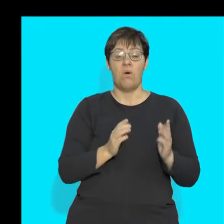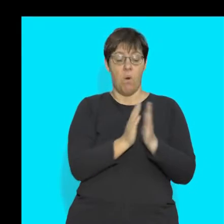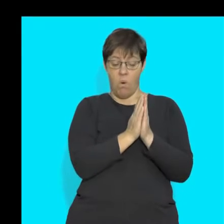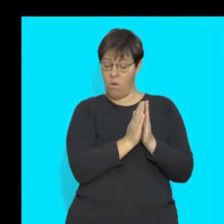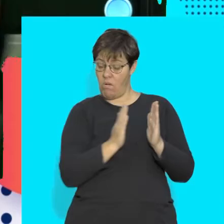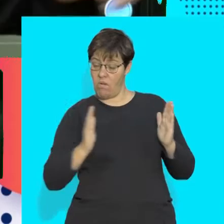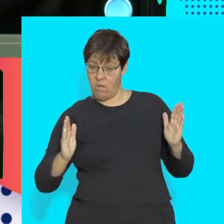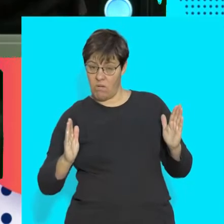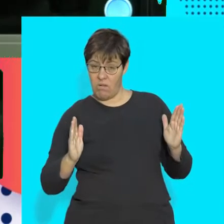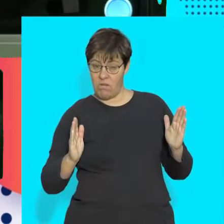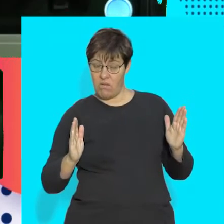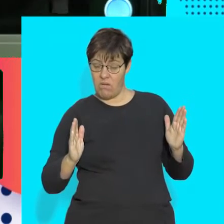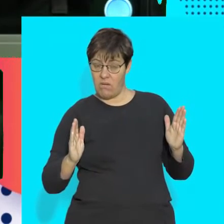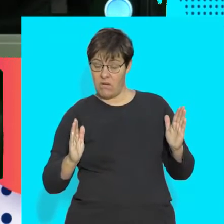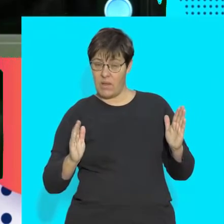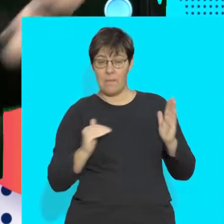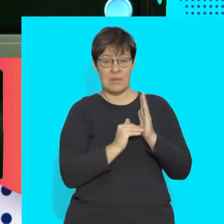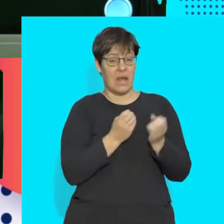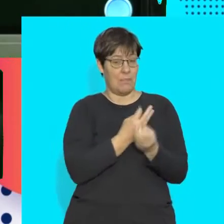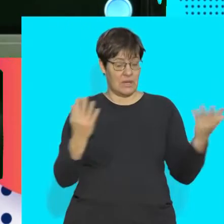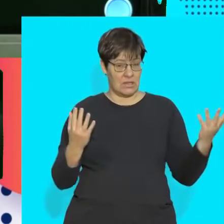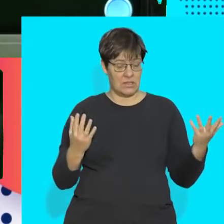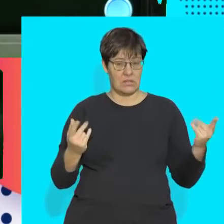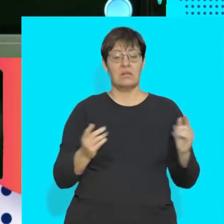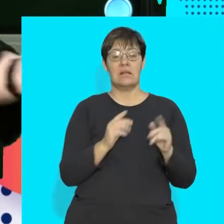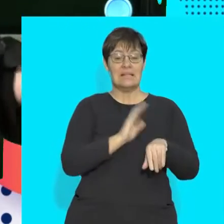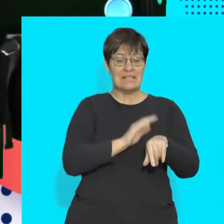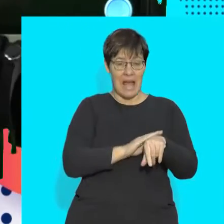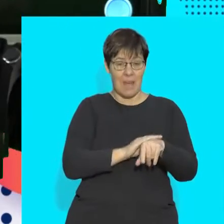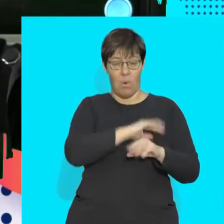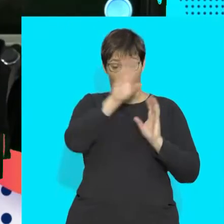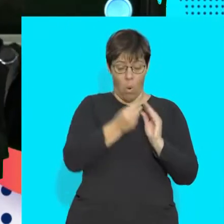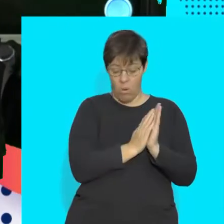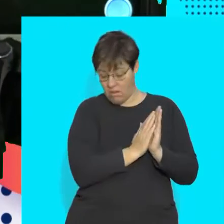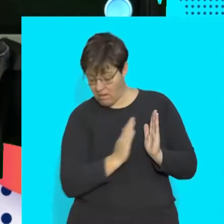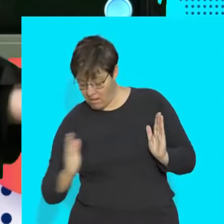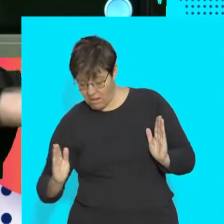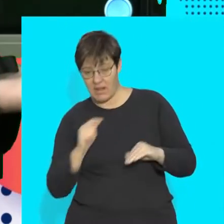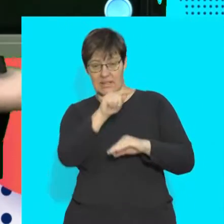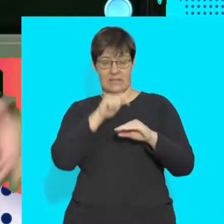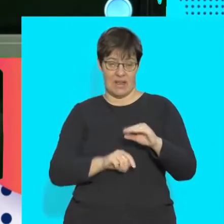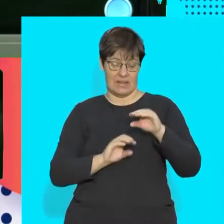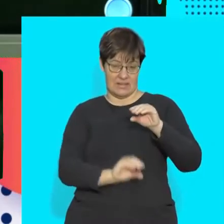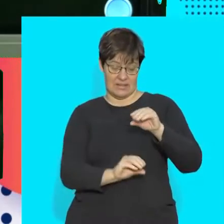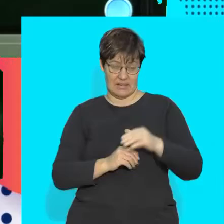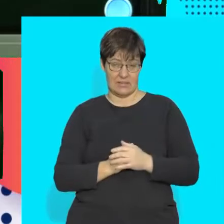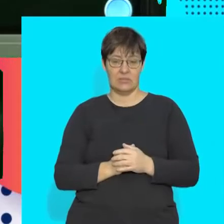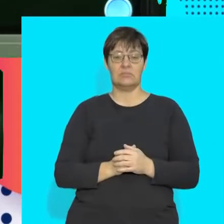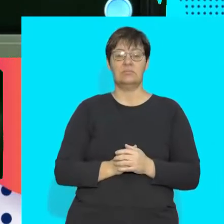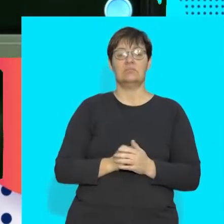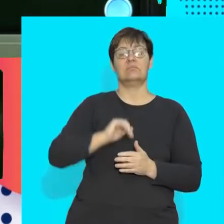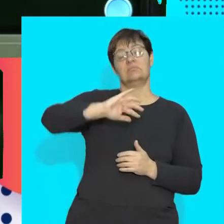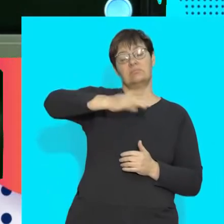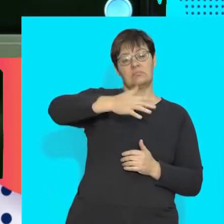that I take the whole distance and divide by the whole time, okay? An